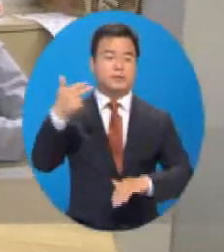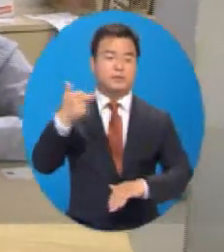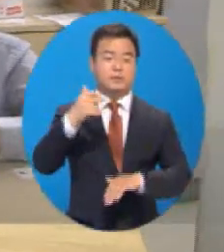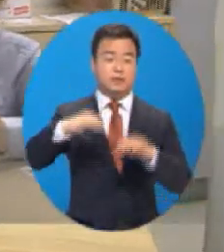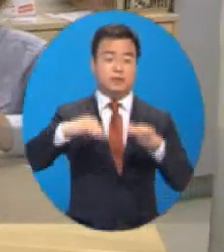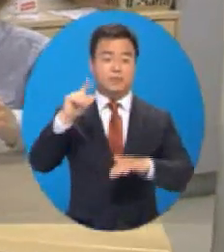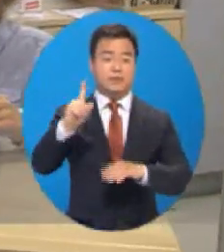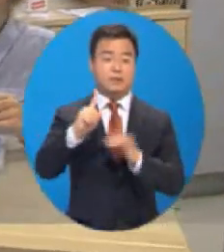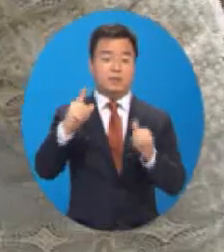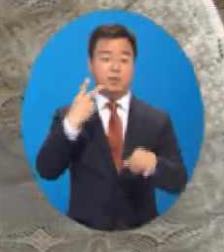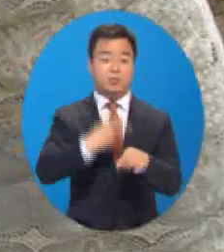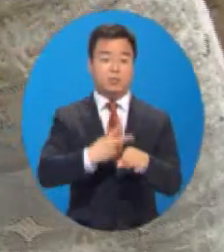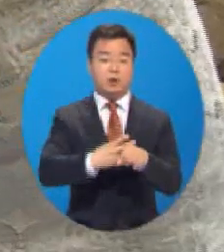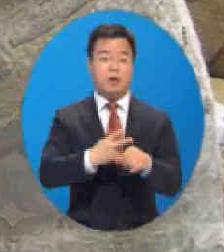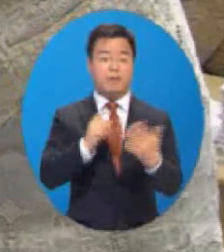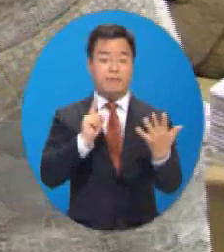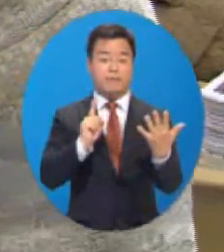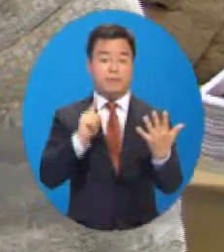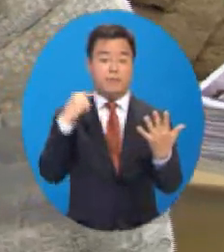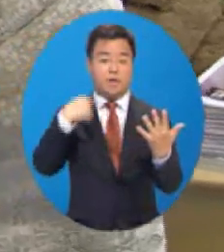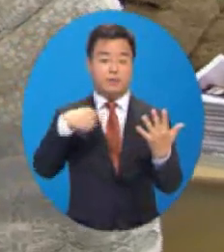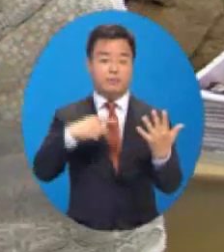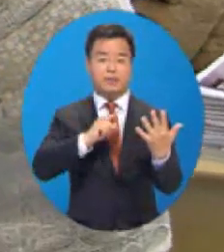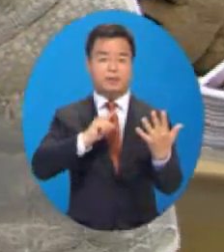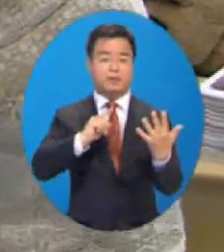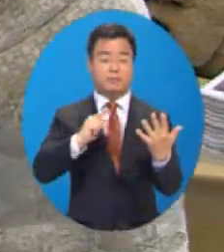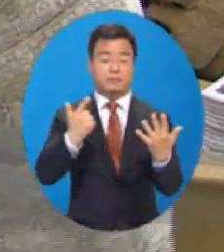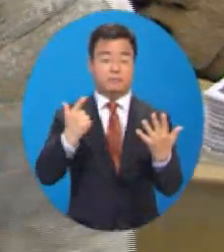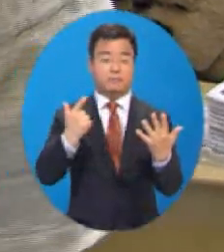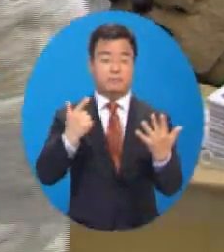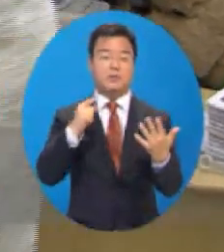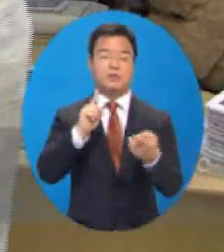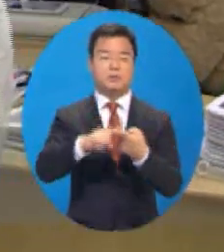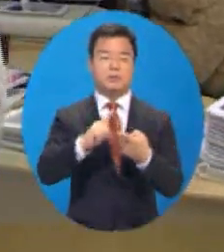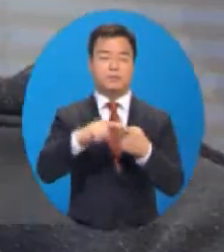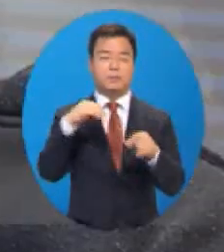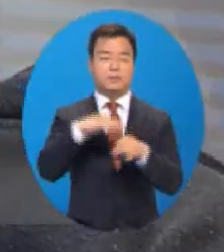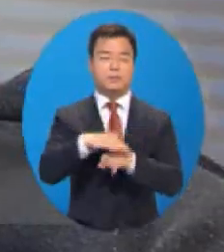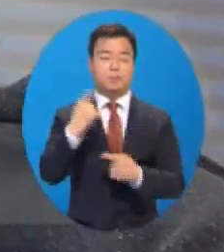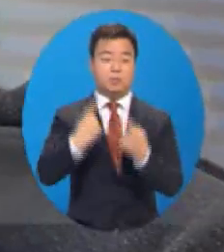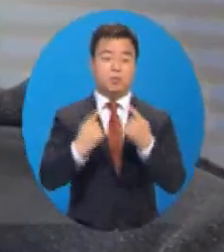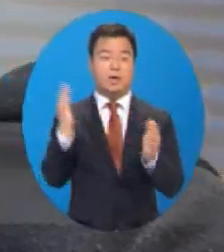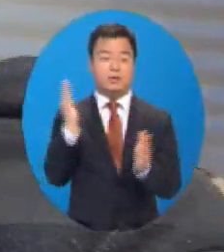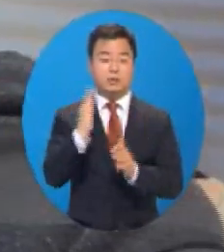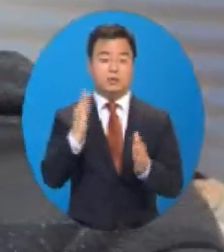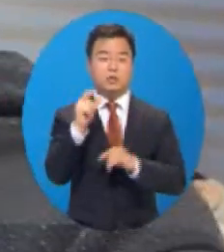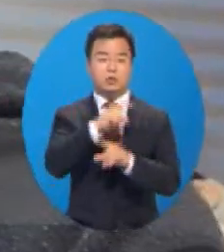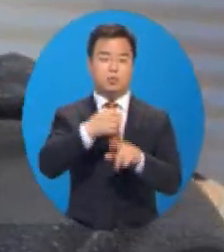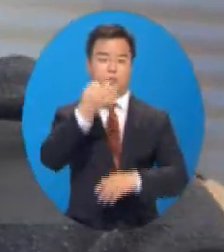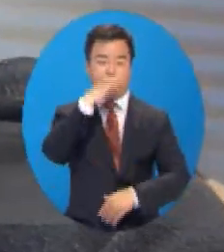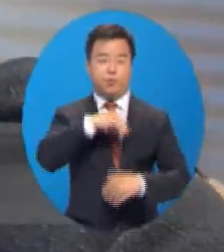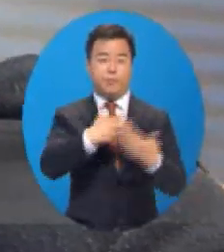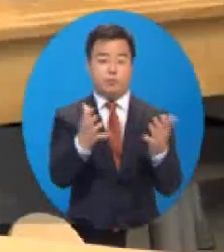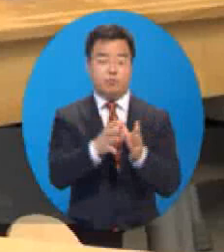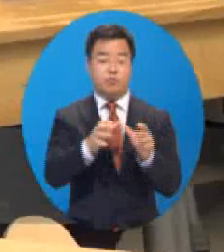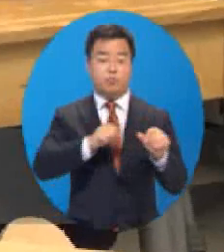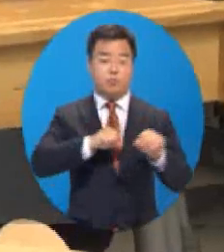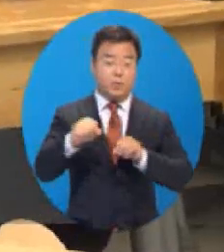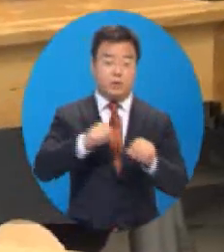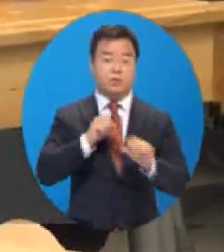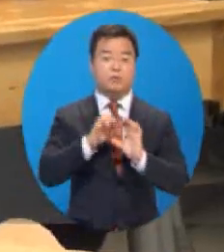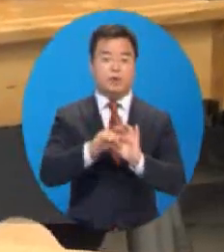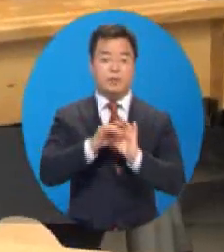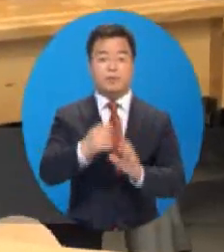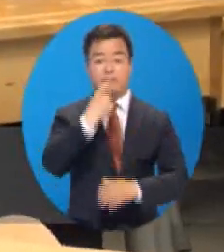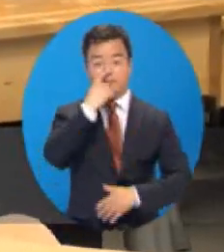group of students. Now the student is individual. They work in groups, of course, but we need to form a group, the